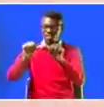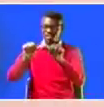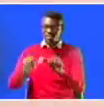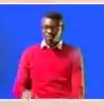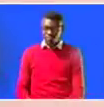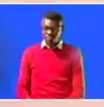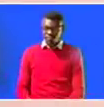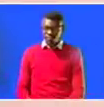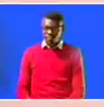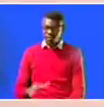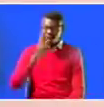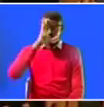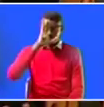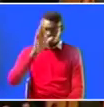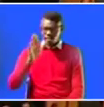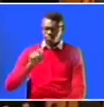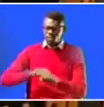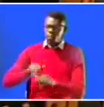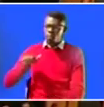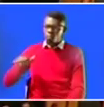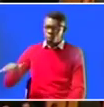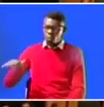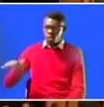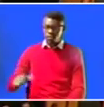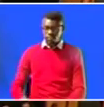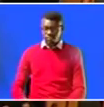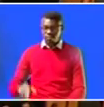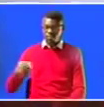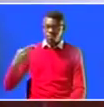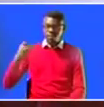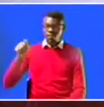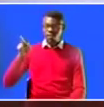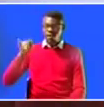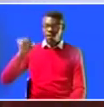It's a typical Sunday morning at the residence of Harrison Mumia.